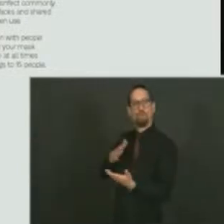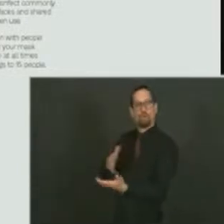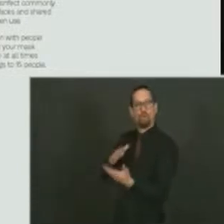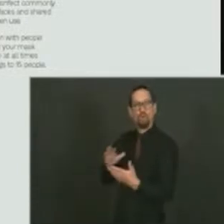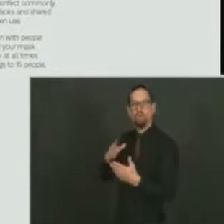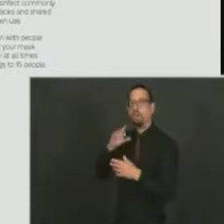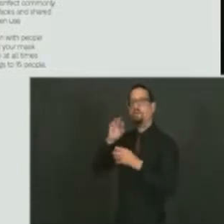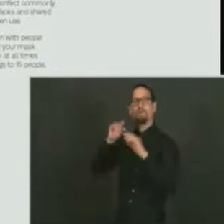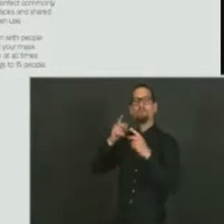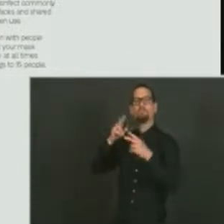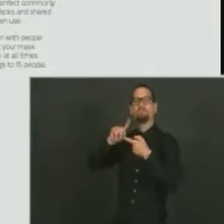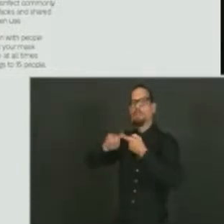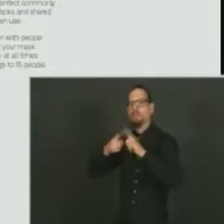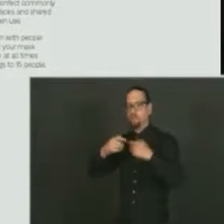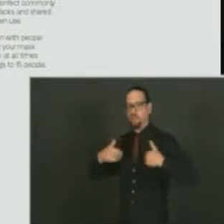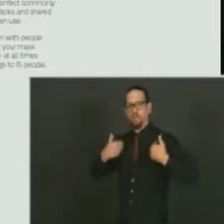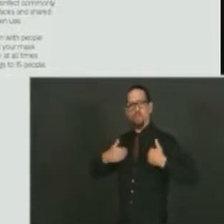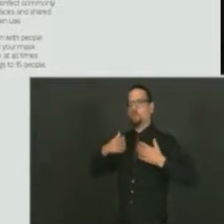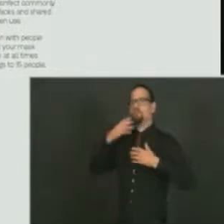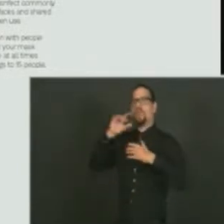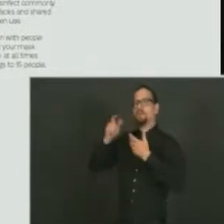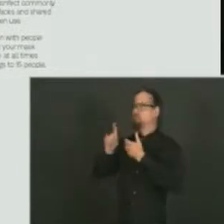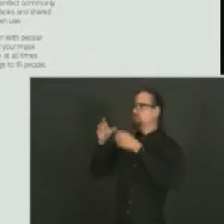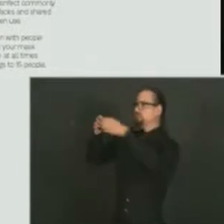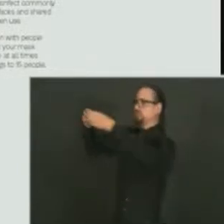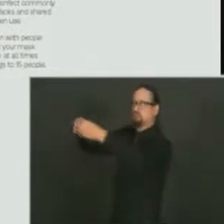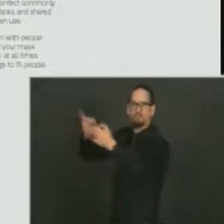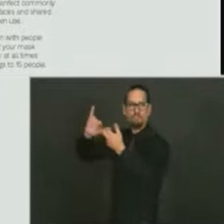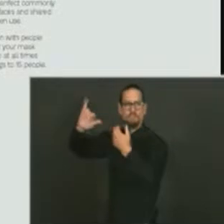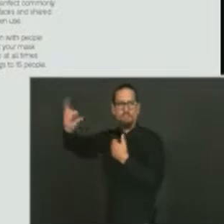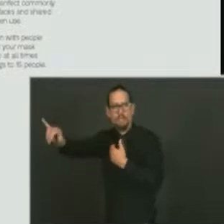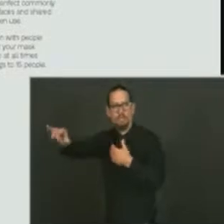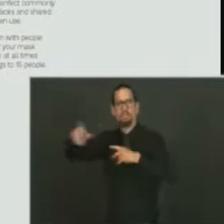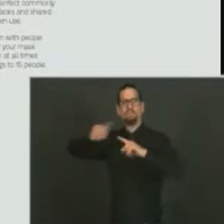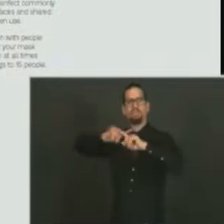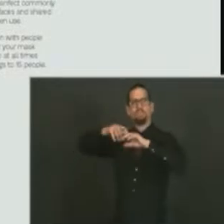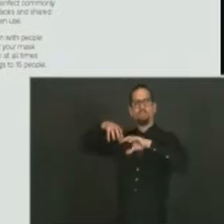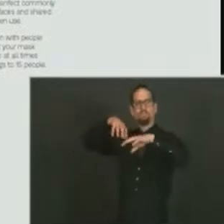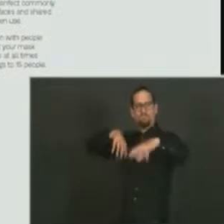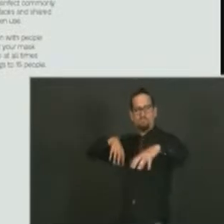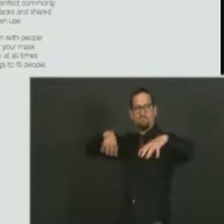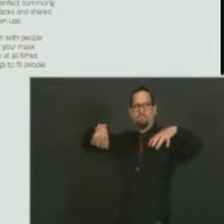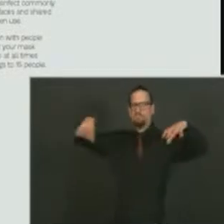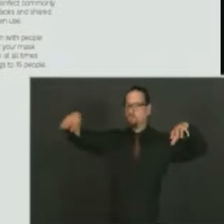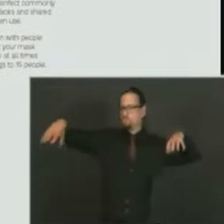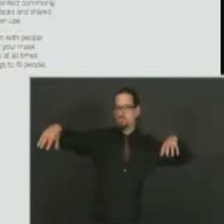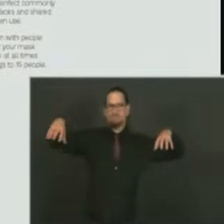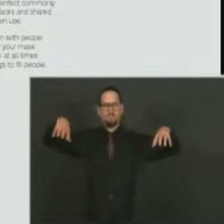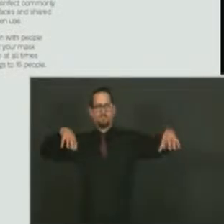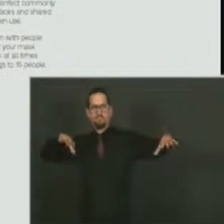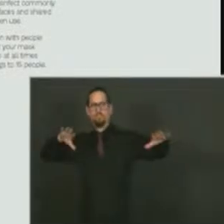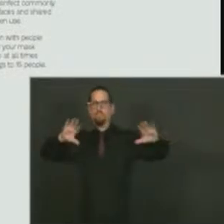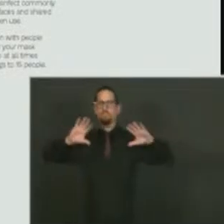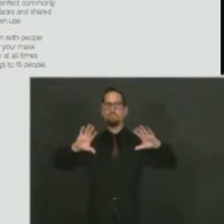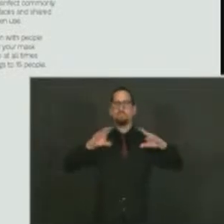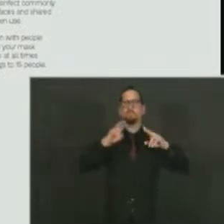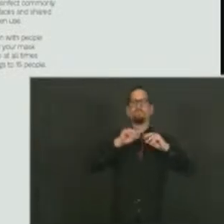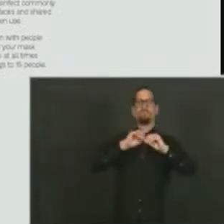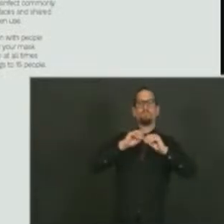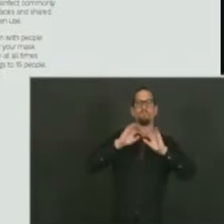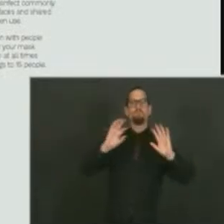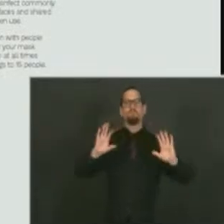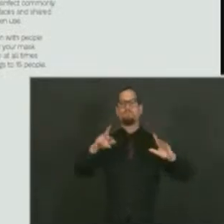some folks in the kitchen. If you're gonna be moving around throughout the house, put your mask on, keep your mask